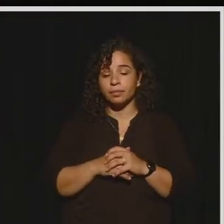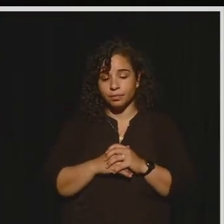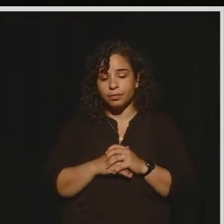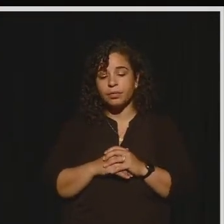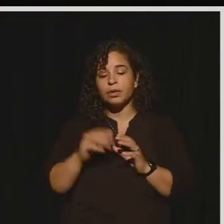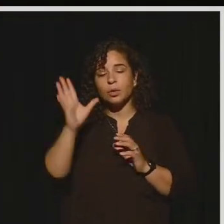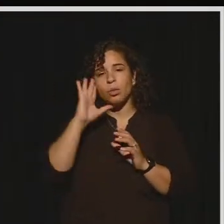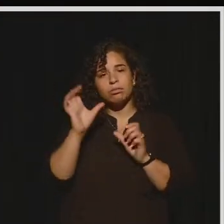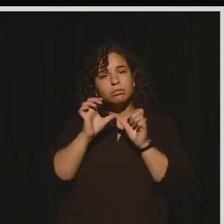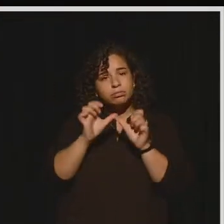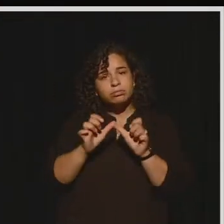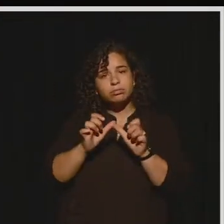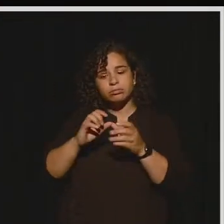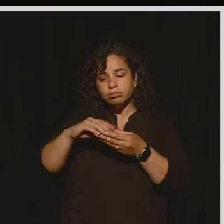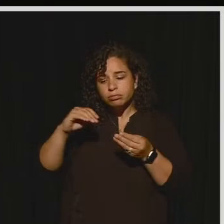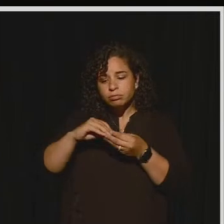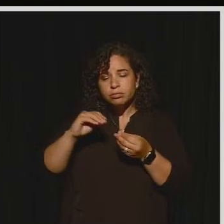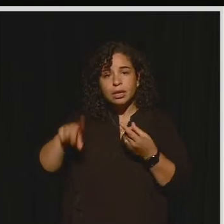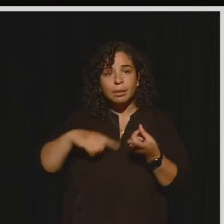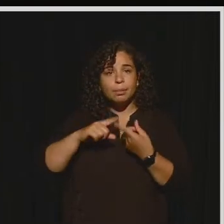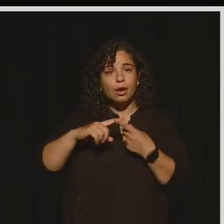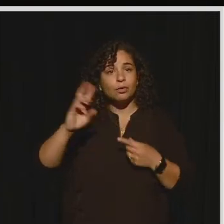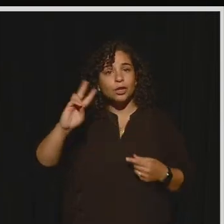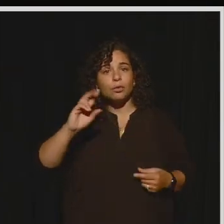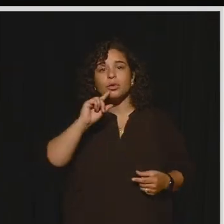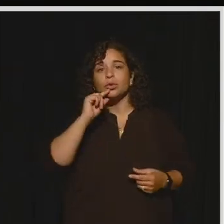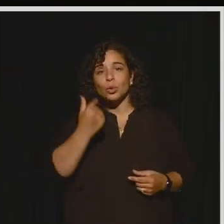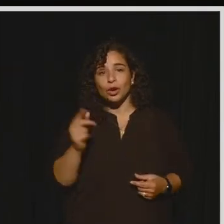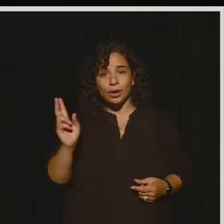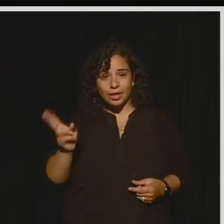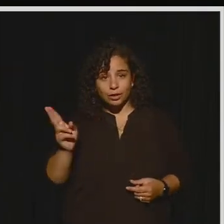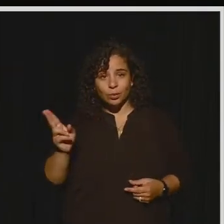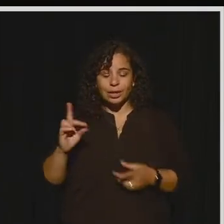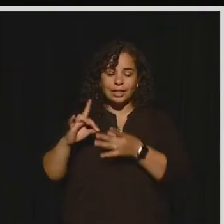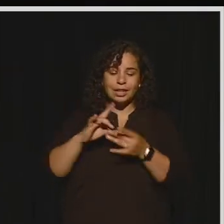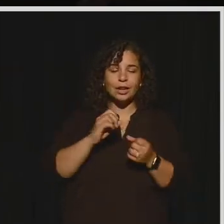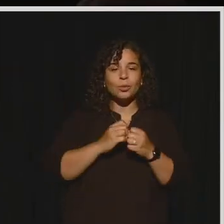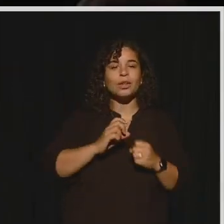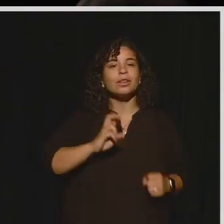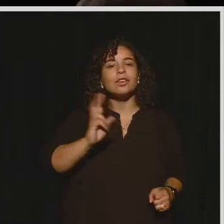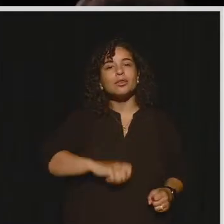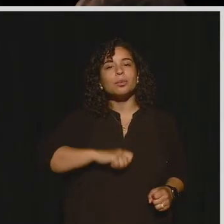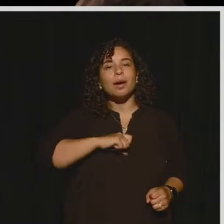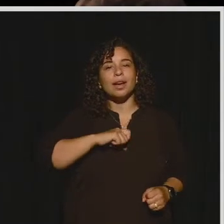queer history as part of Vancouver Pride 2020. Thank you for joining us.